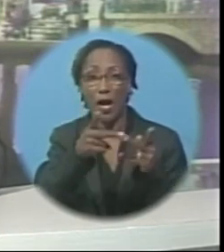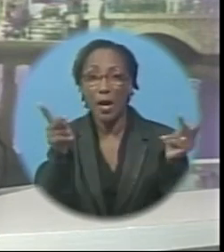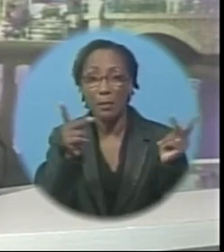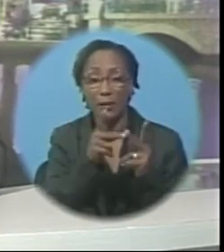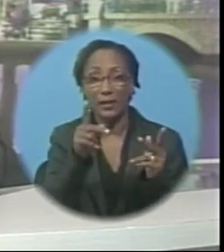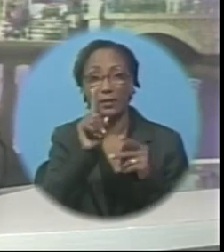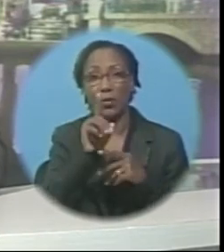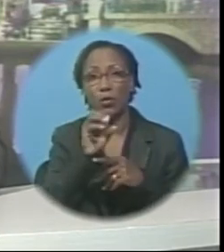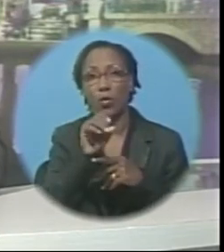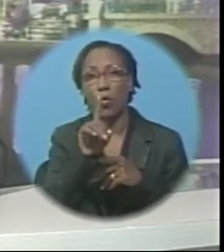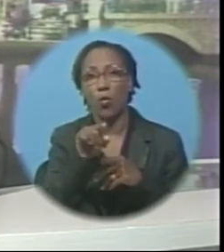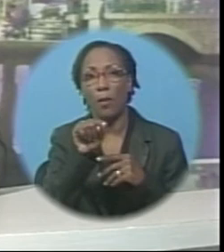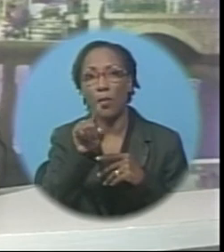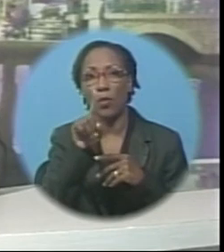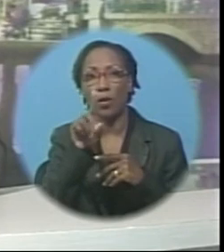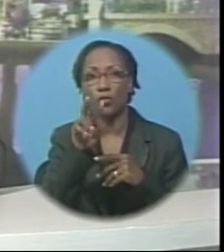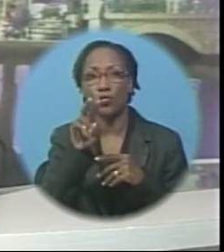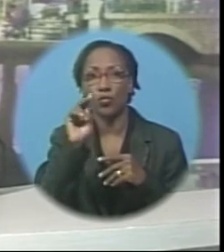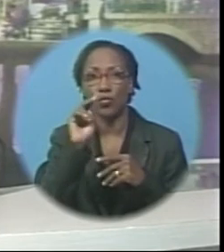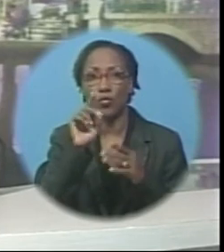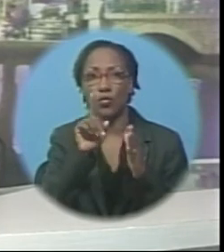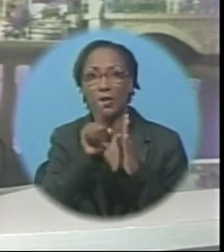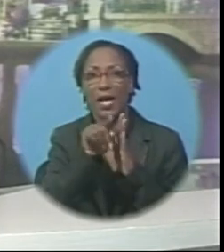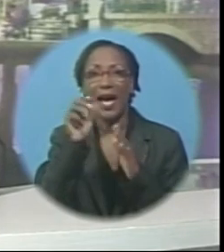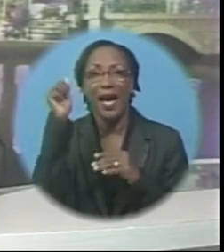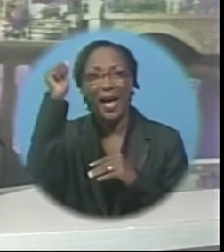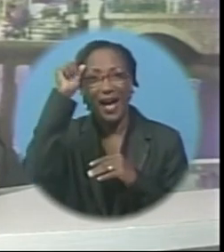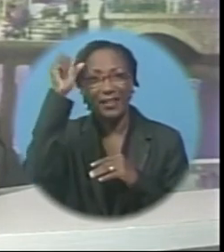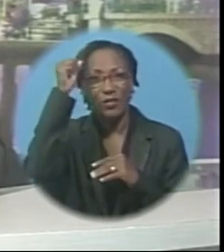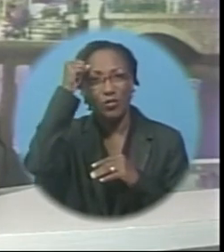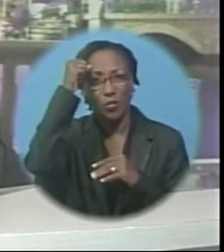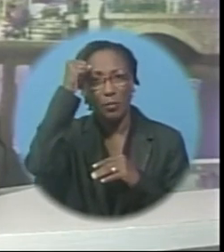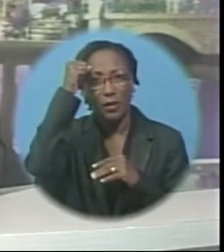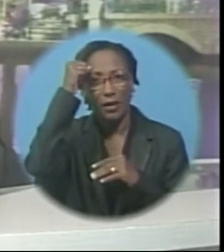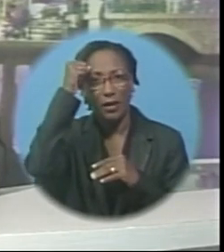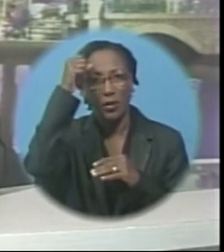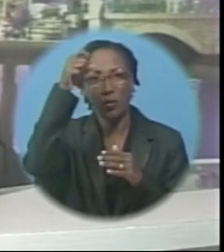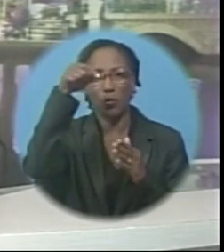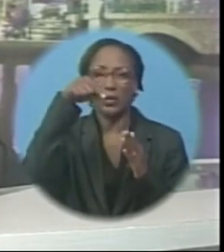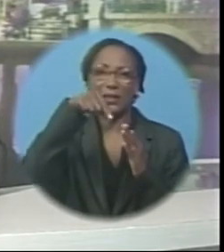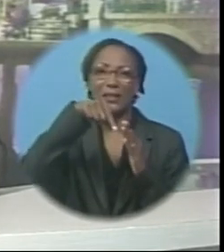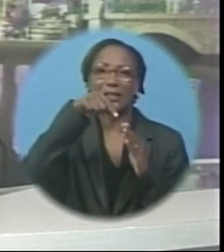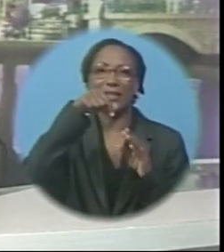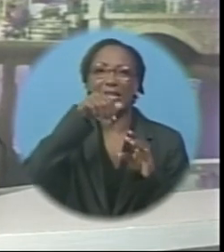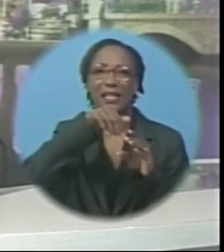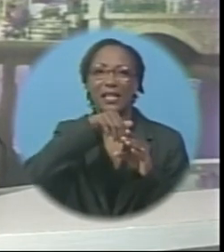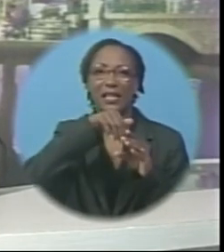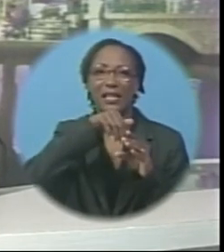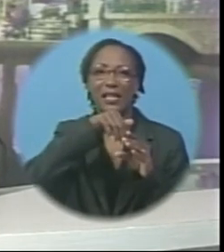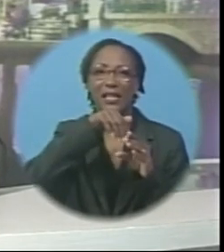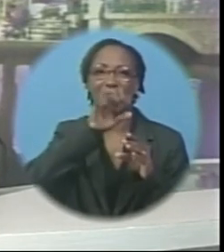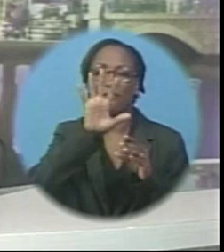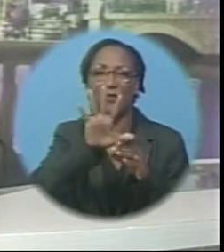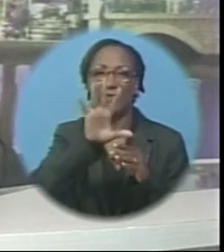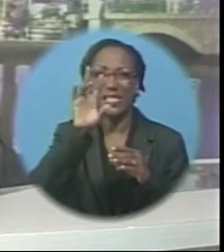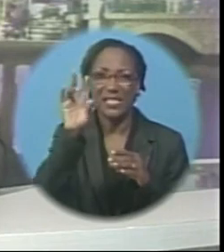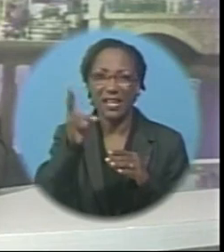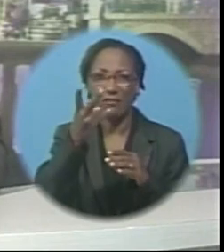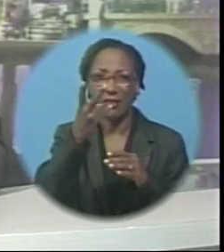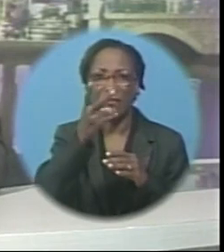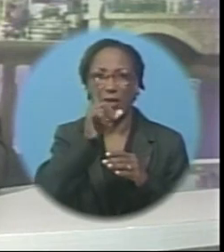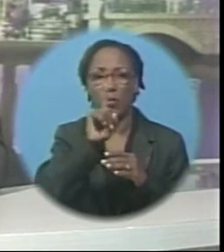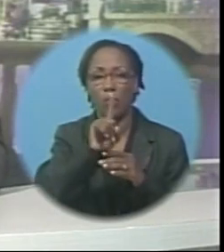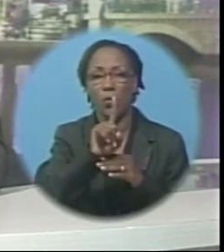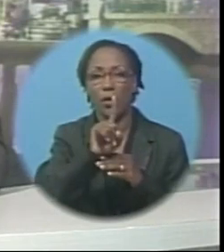101.12 seconds. Alex Sobers finished down the pack in the men's 200-meter free in 149.69 to be